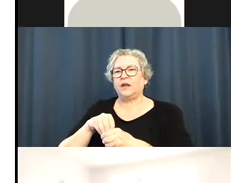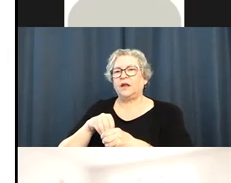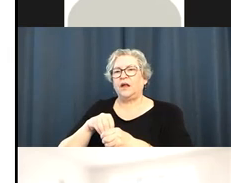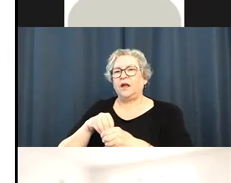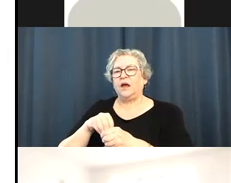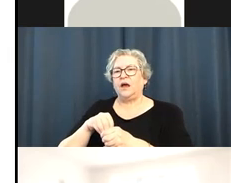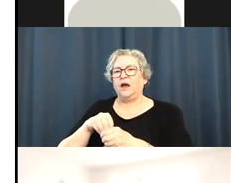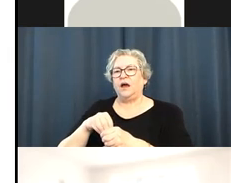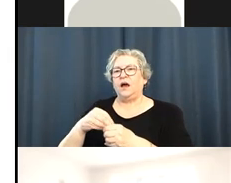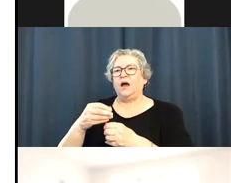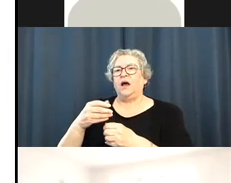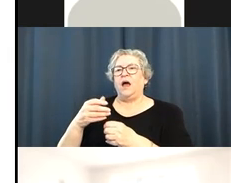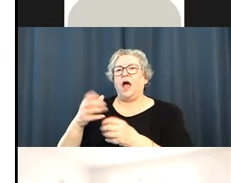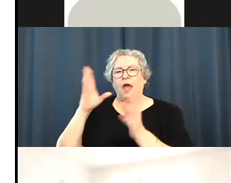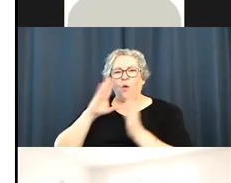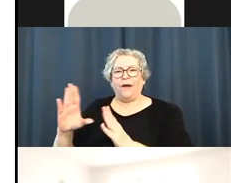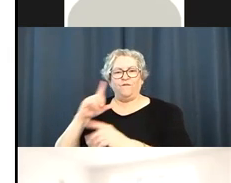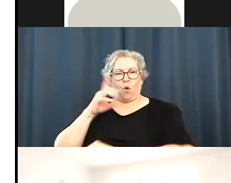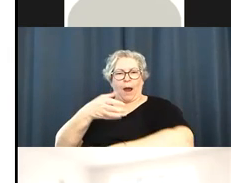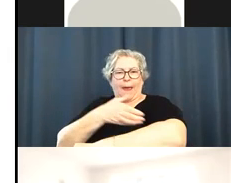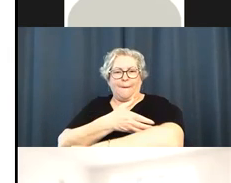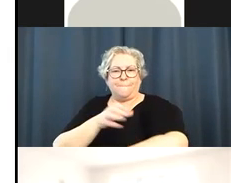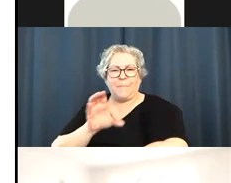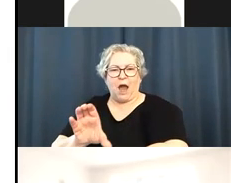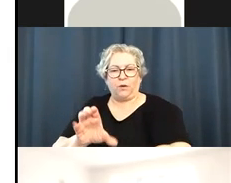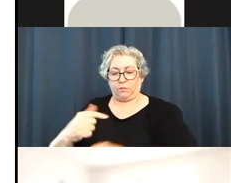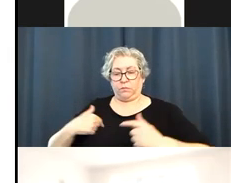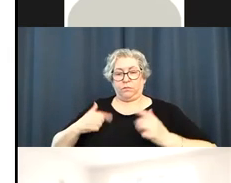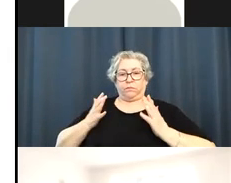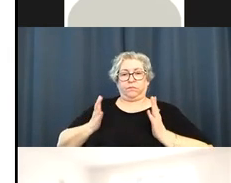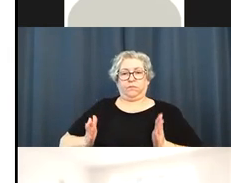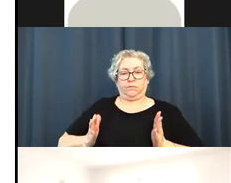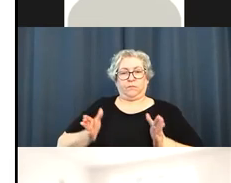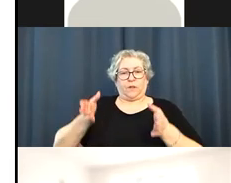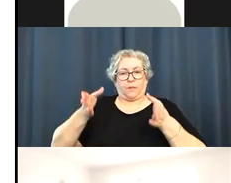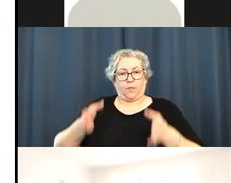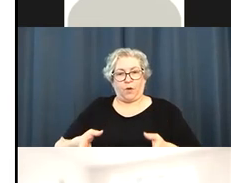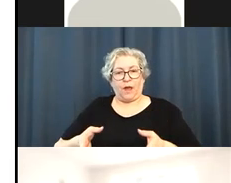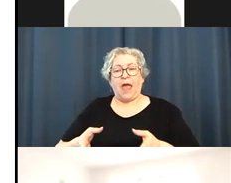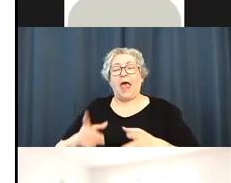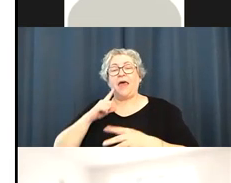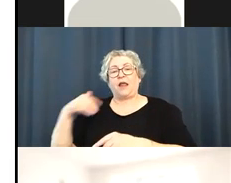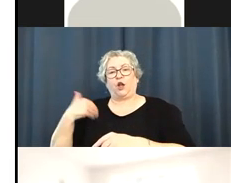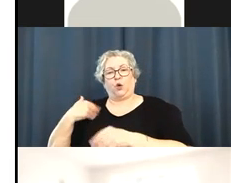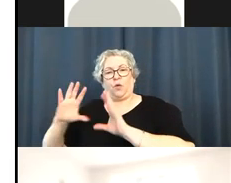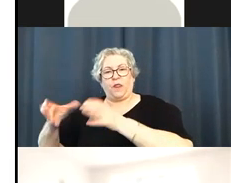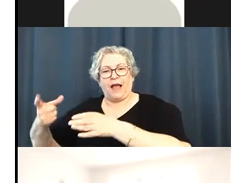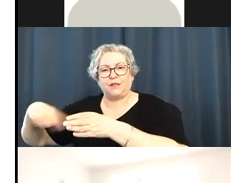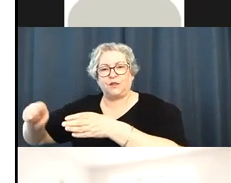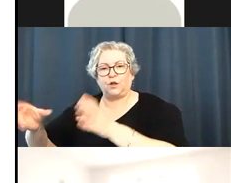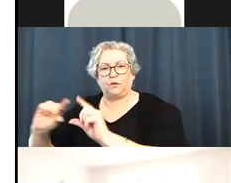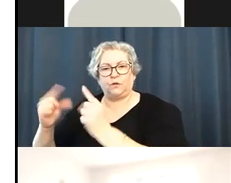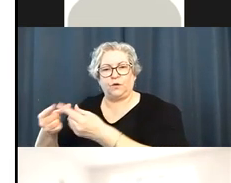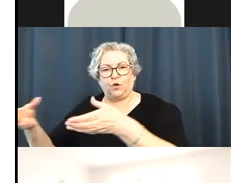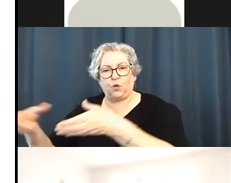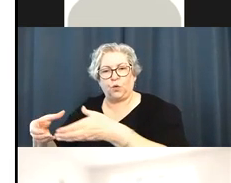of empowerment of youth as an individual and then youth as a collective, right? So if you're looking to